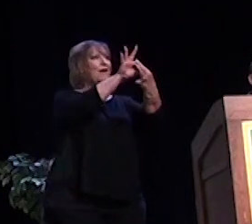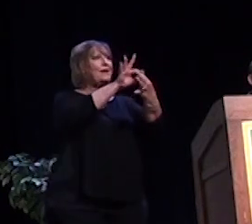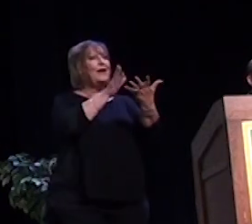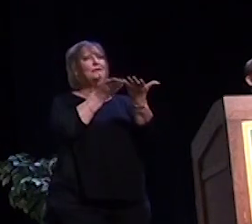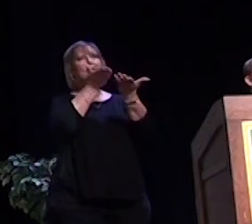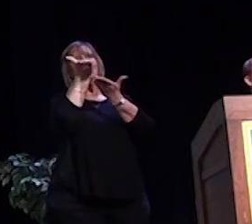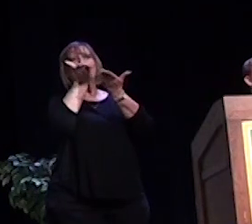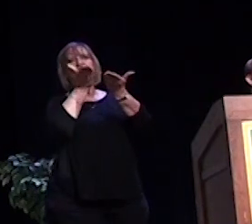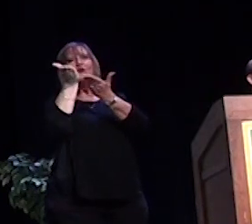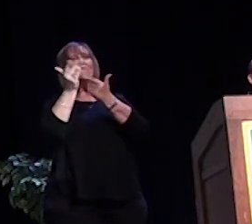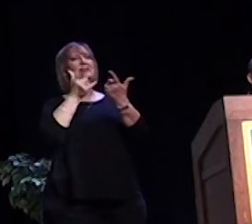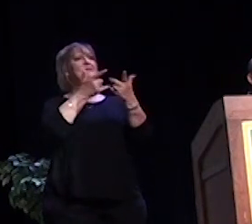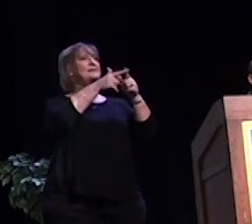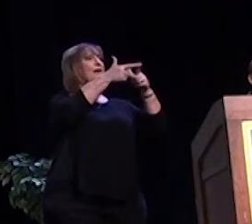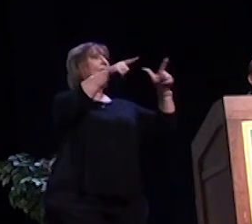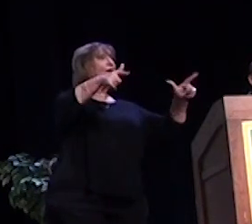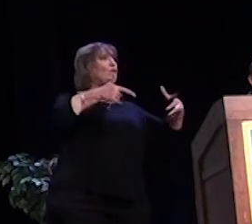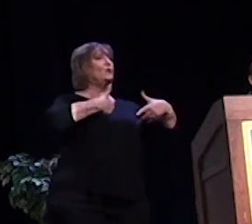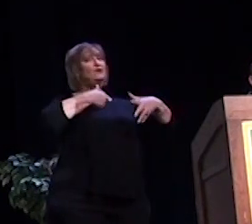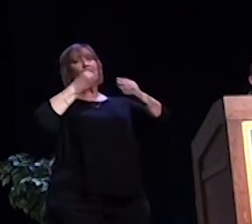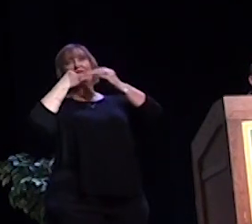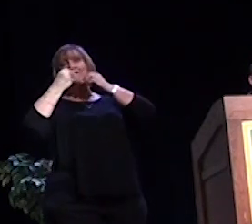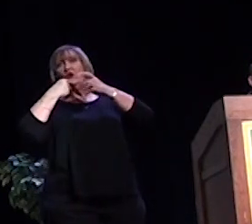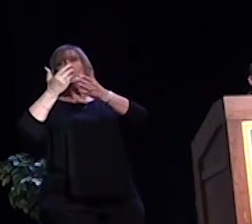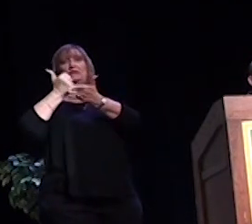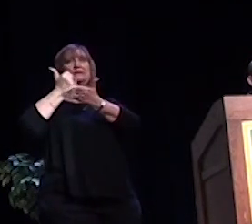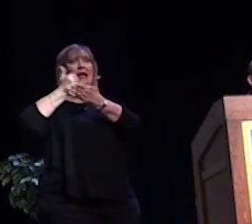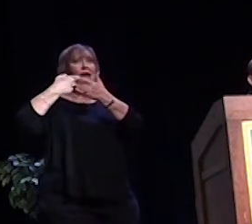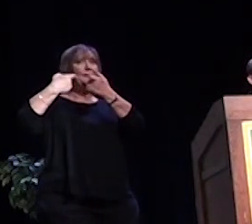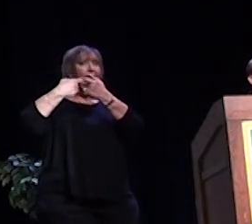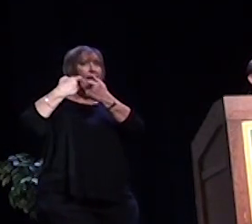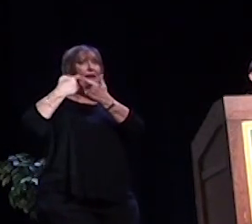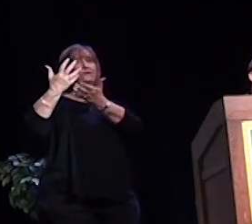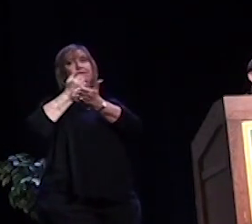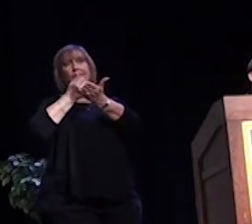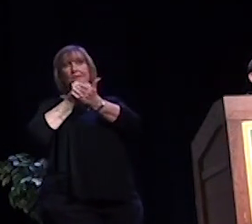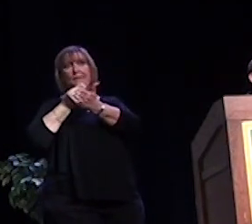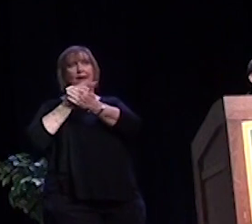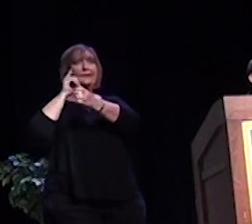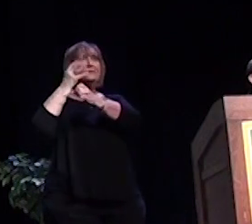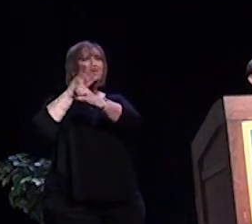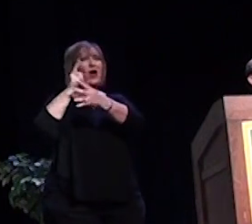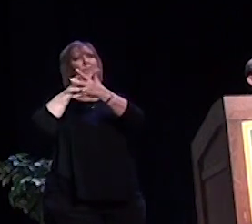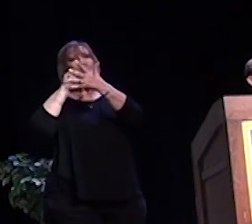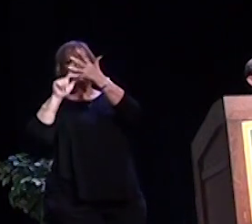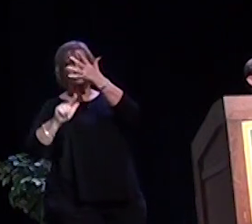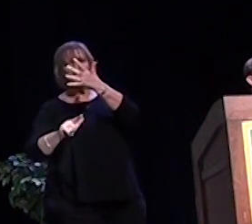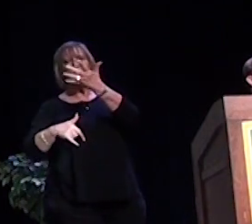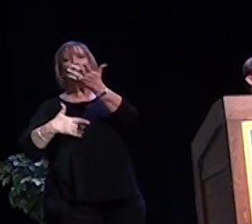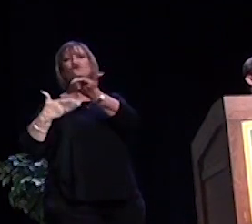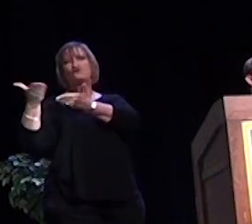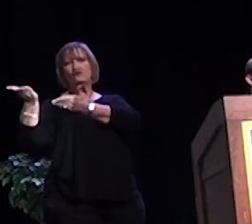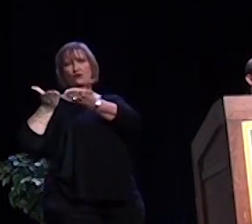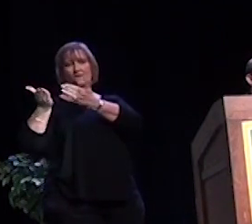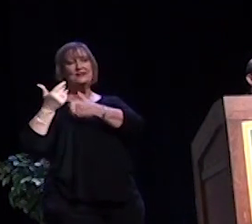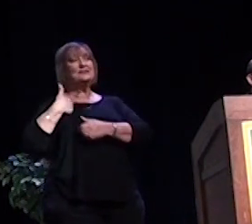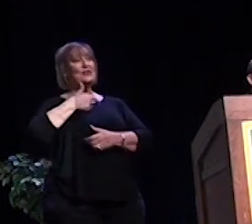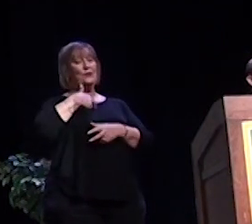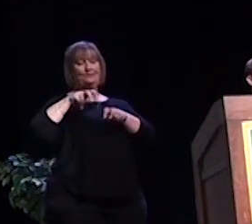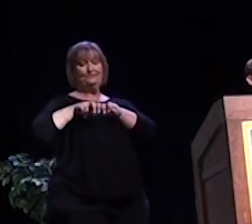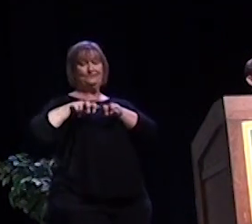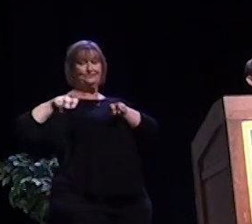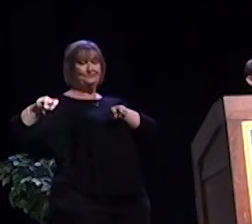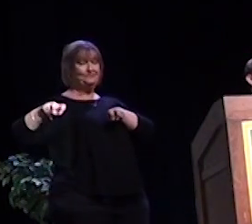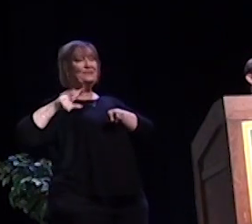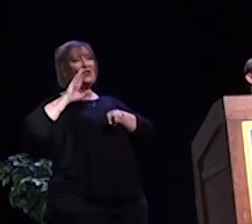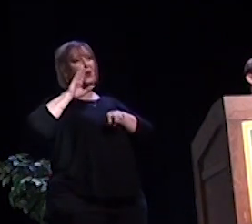in the language and in the way they feel most comfortable. Again, we want this panel to be a conversation, so we'll definitely have our panel members, who I'll